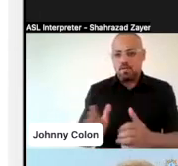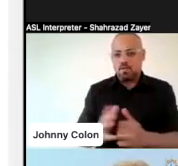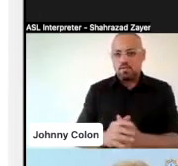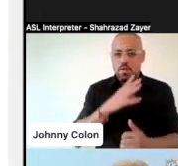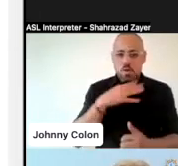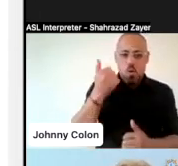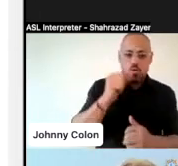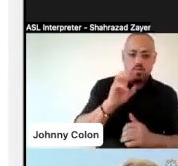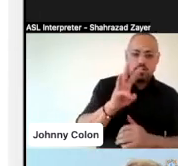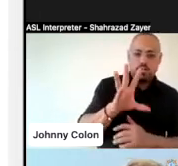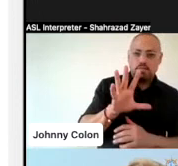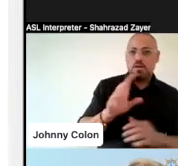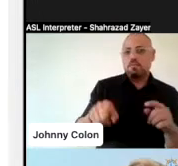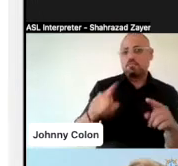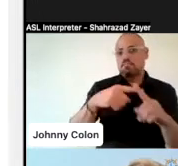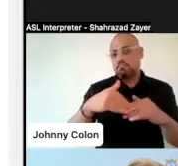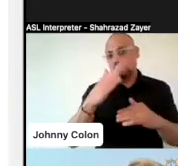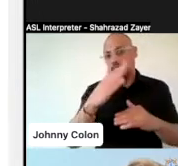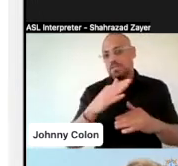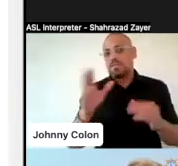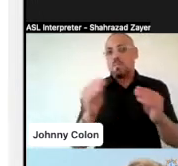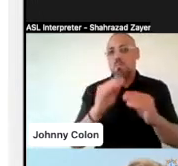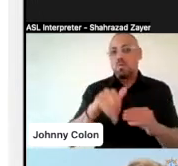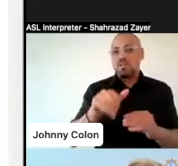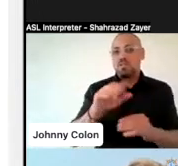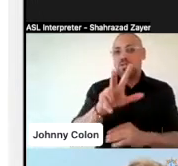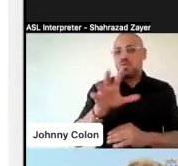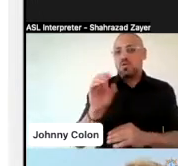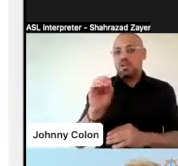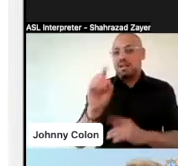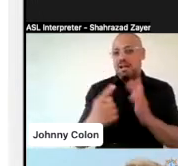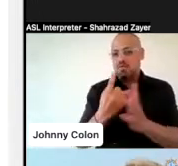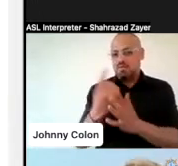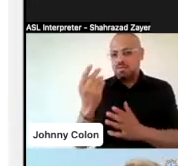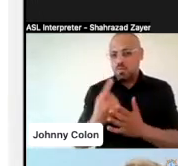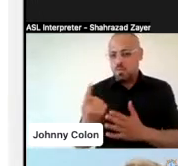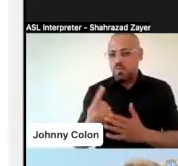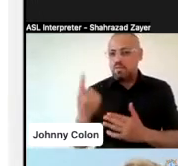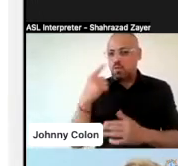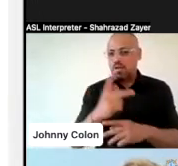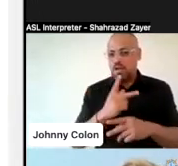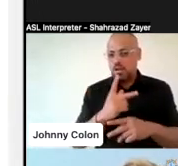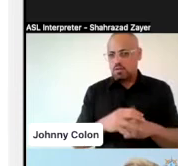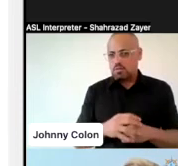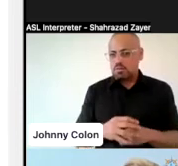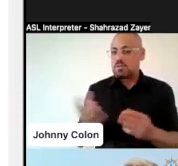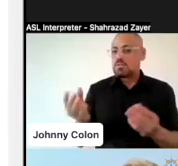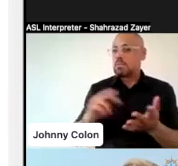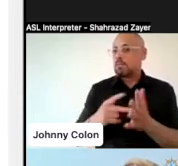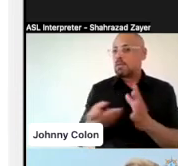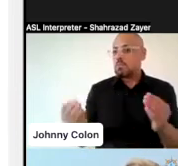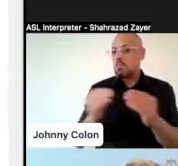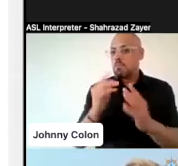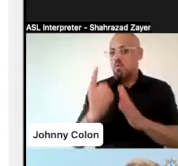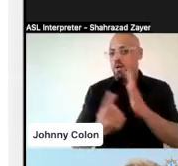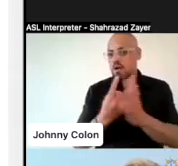65 plus, giving more than 30 hours a week in family caregiving. So the older these folks are as caregivers, the more hours they tend to